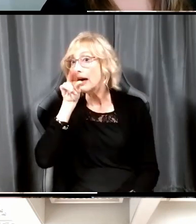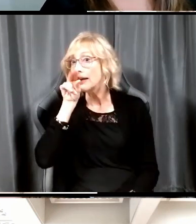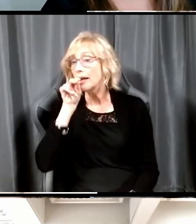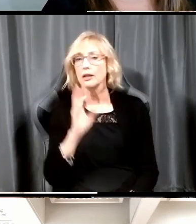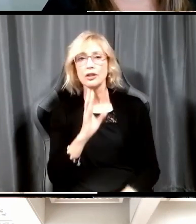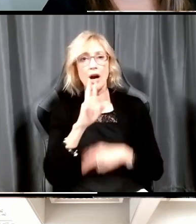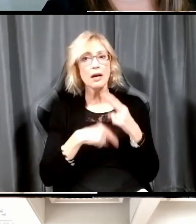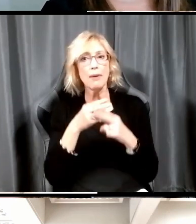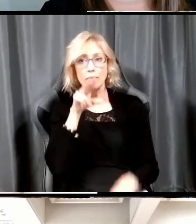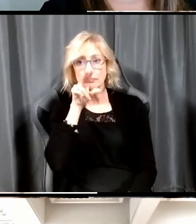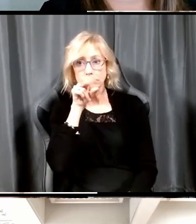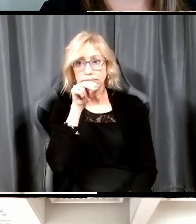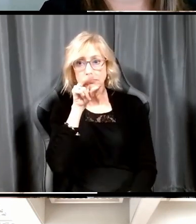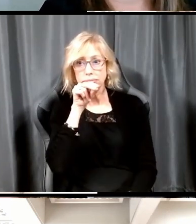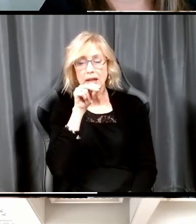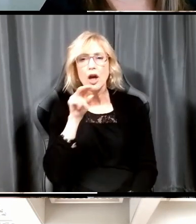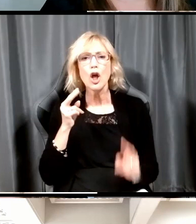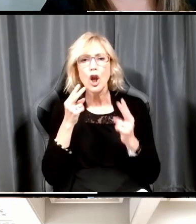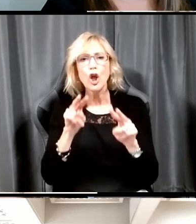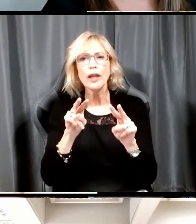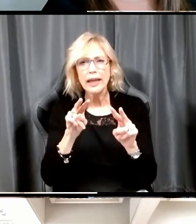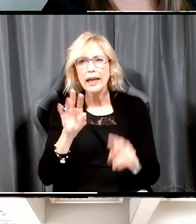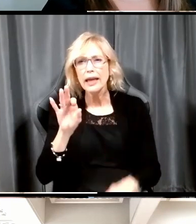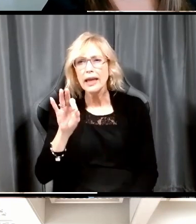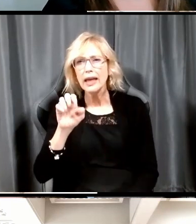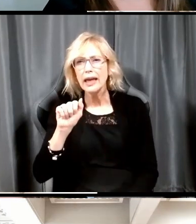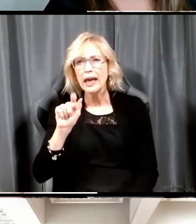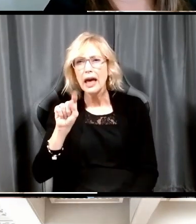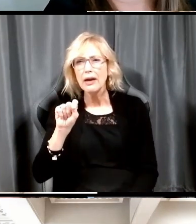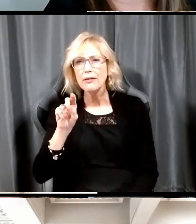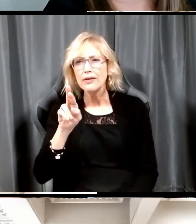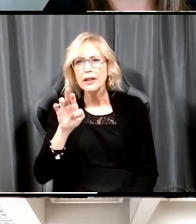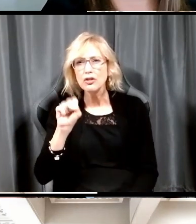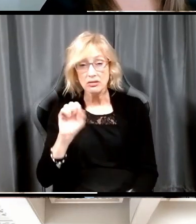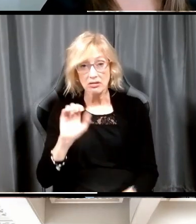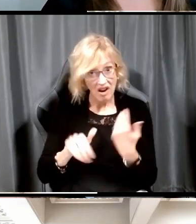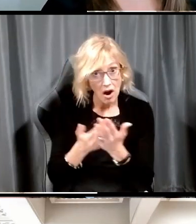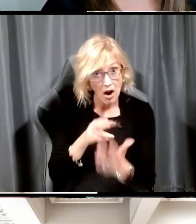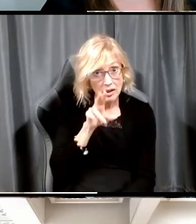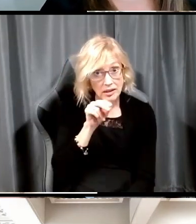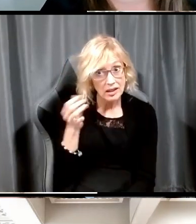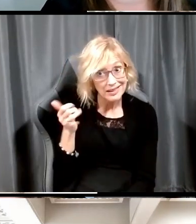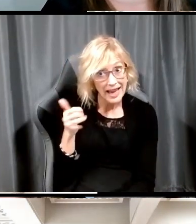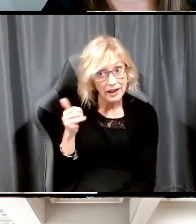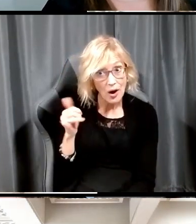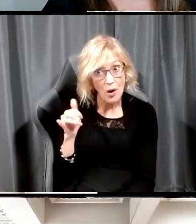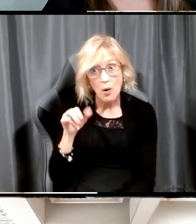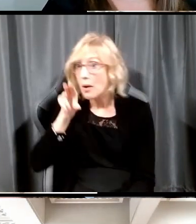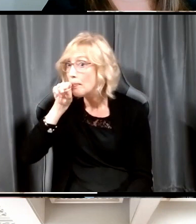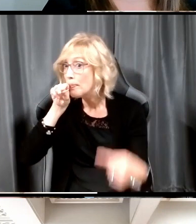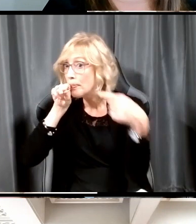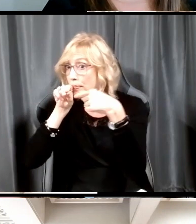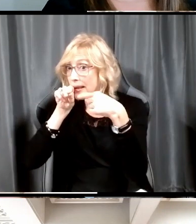about ducks, we're looking at the salient features, you know, are all ducks yellow? Do they have a beak? All